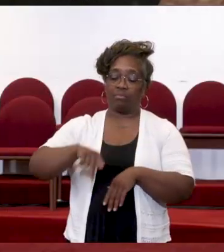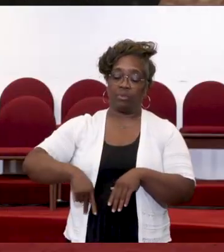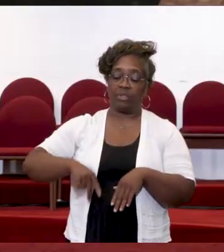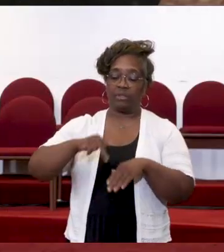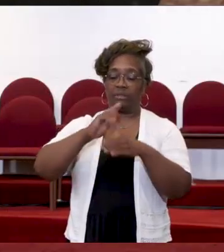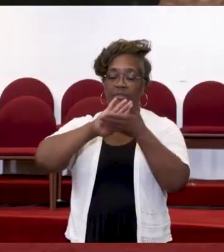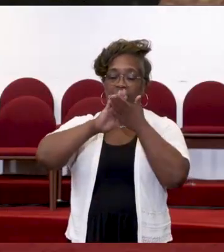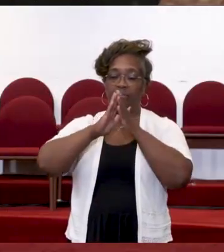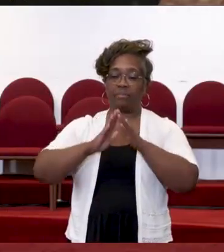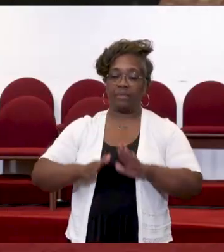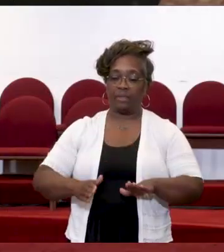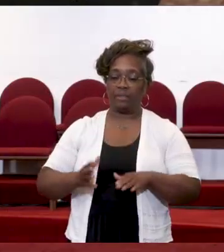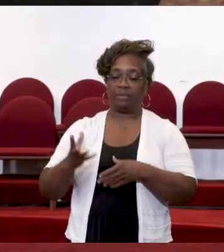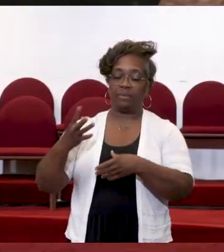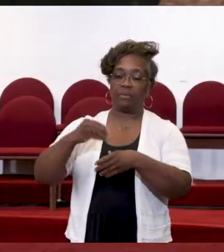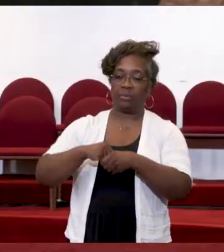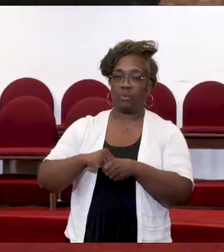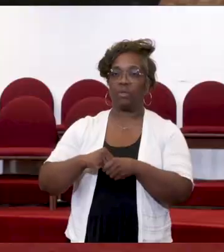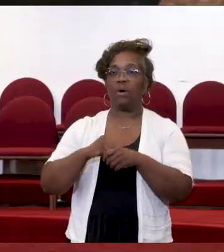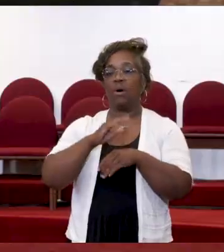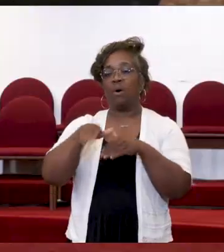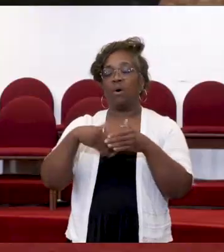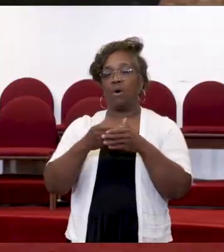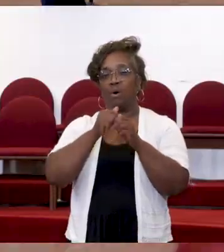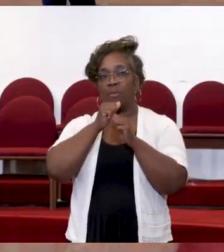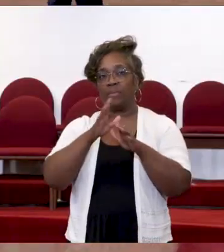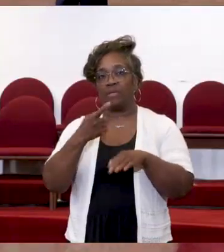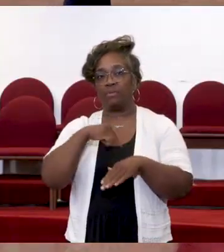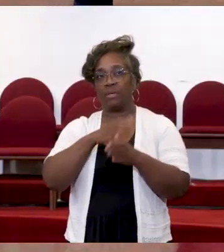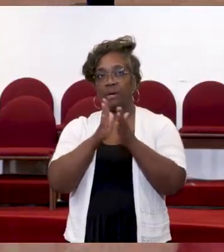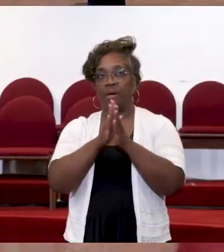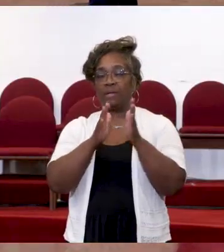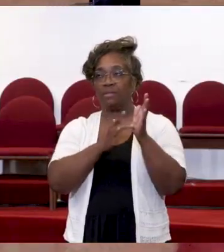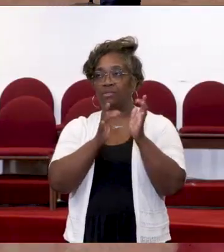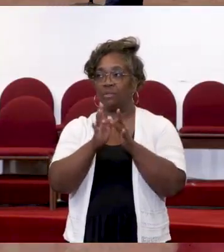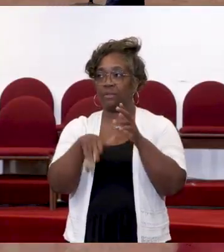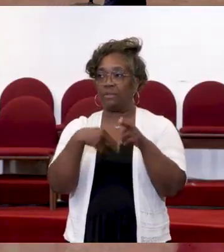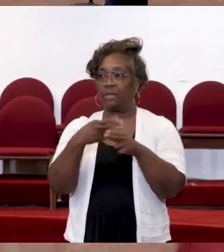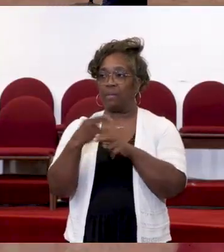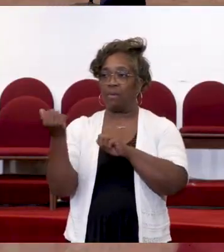all of these blessings in Jesus' name. Let us all say amen.